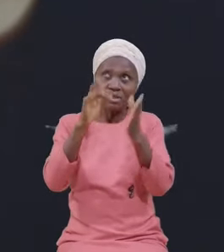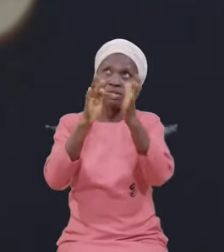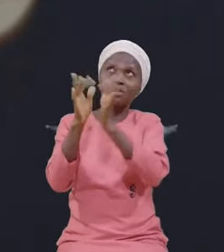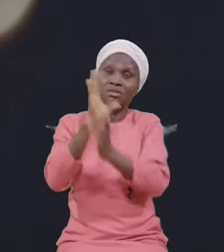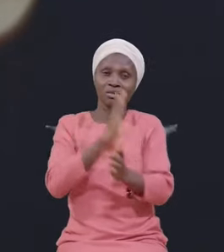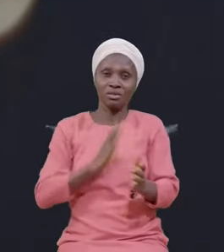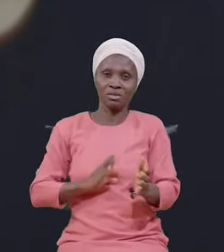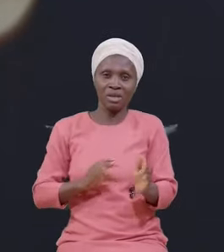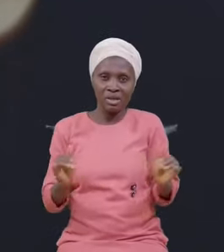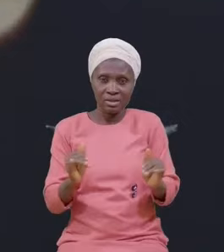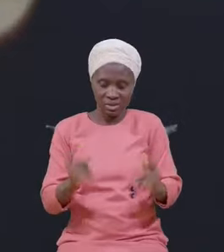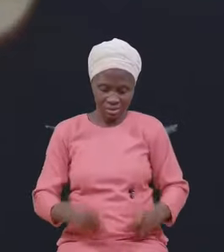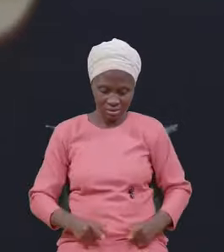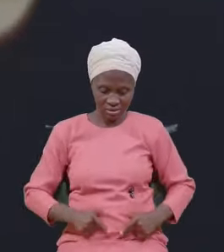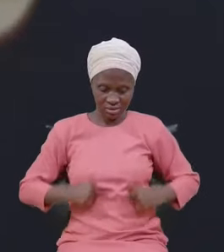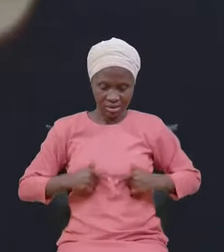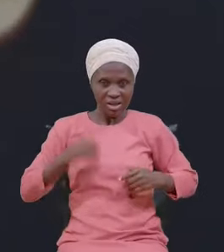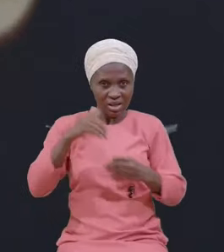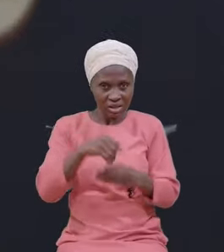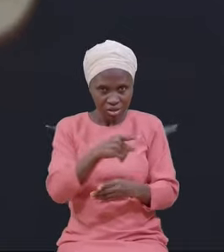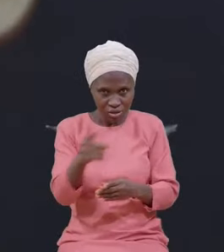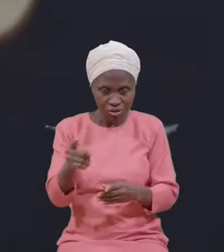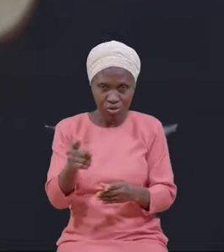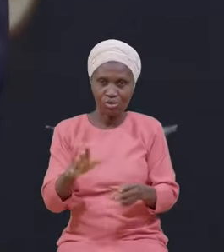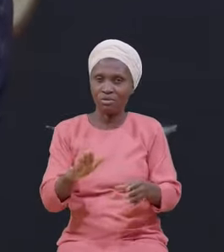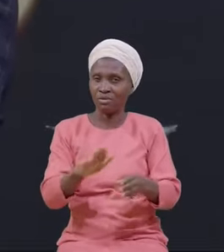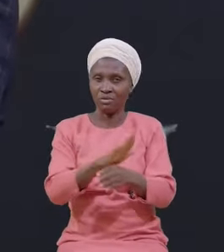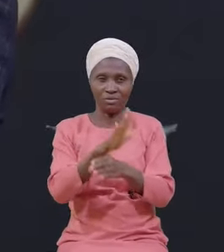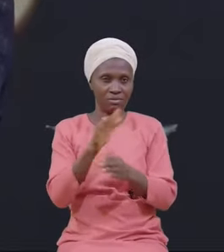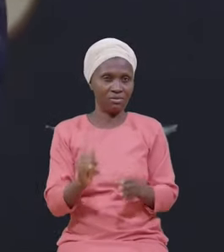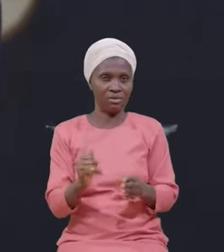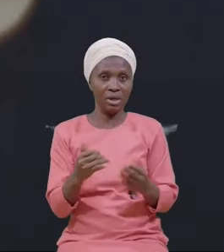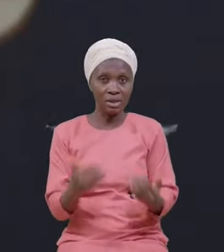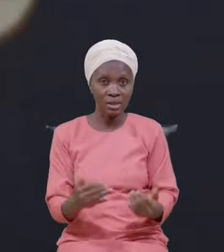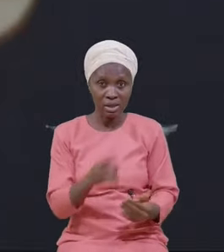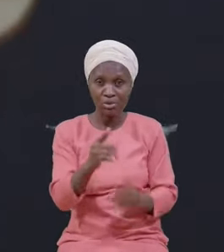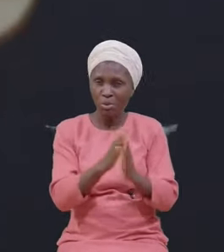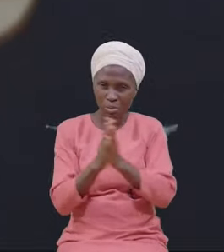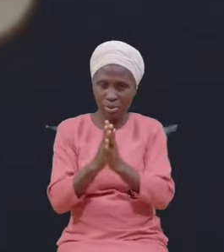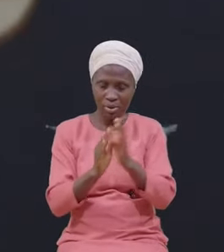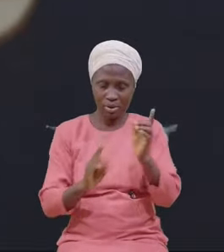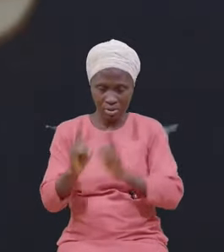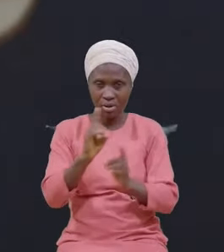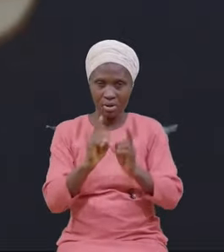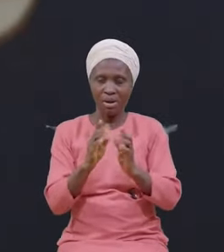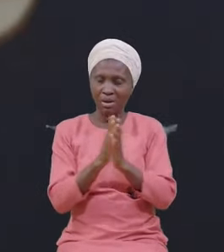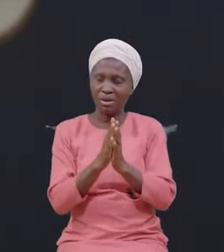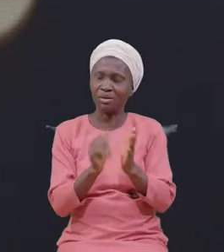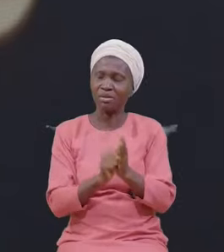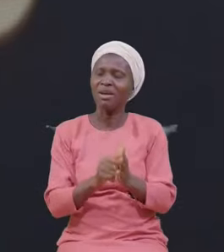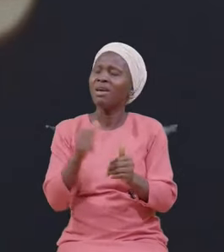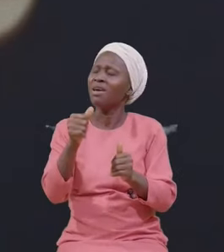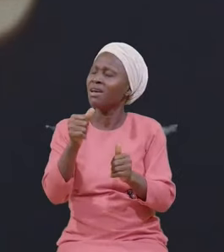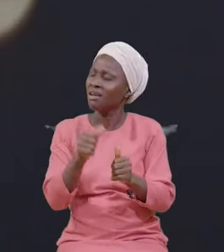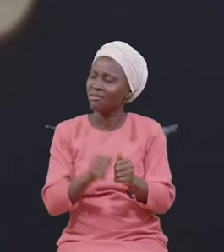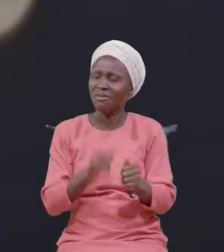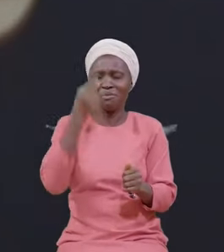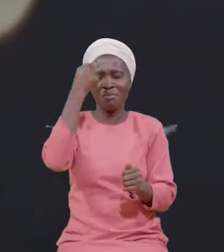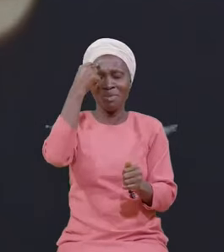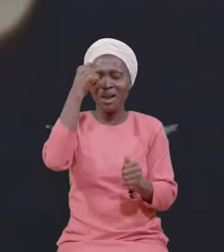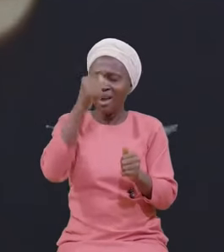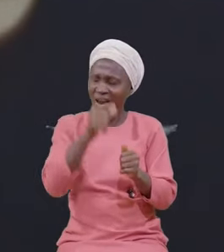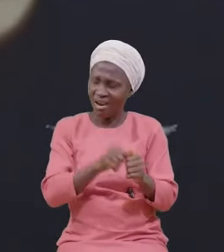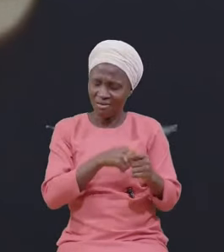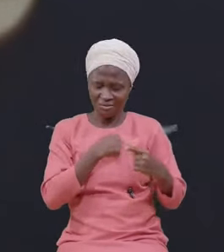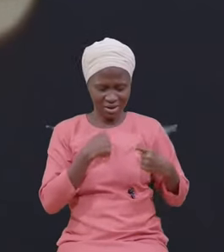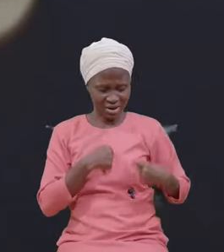richly shall we pray and say oh Lord every mind every heart contrary